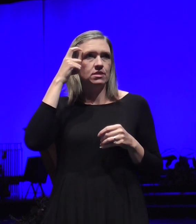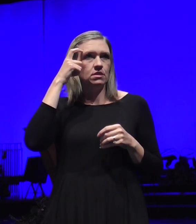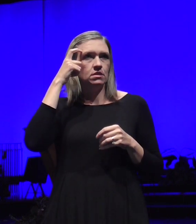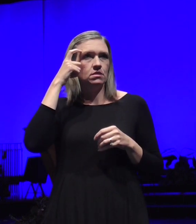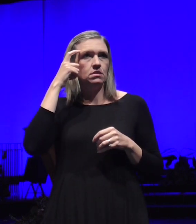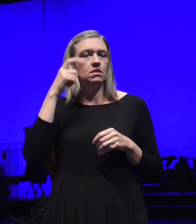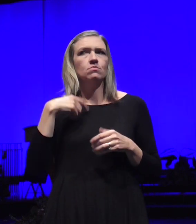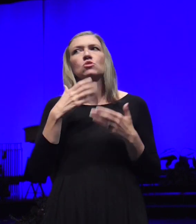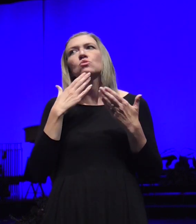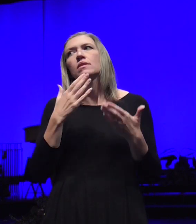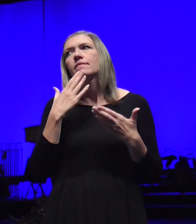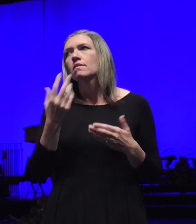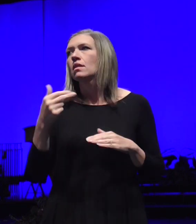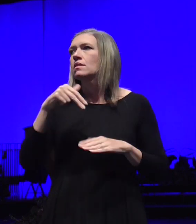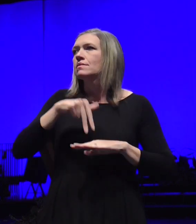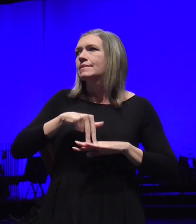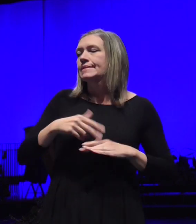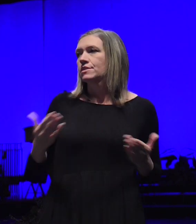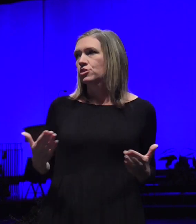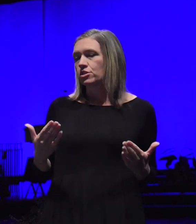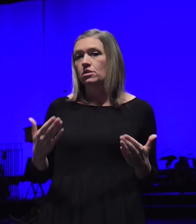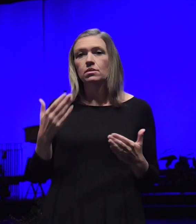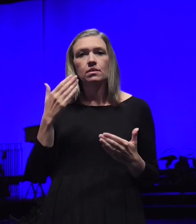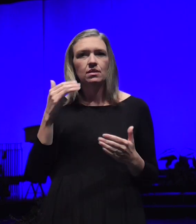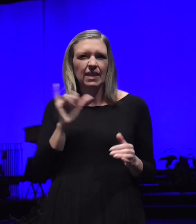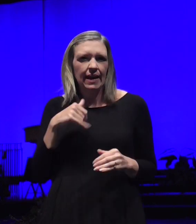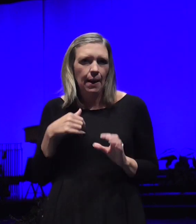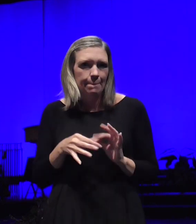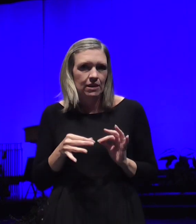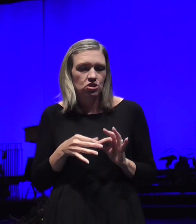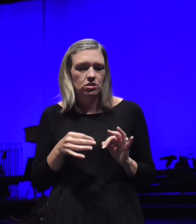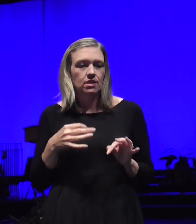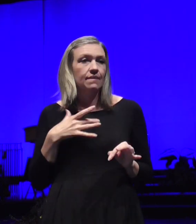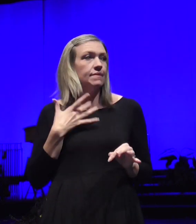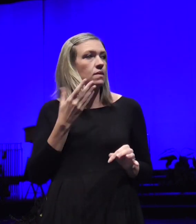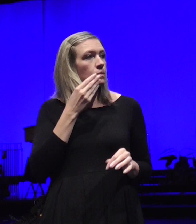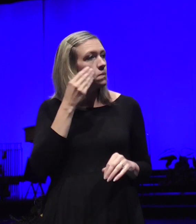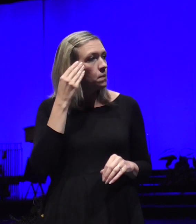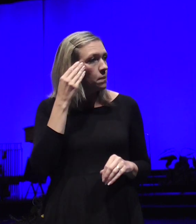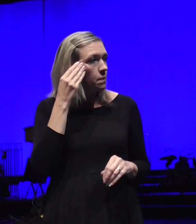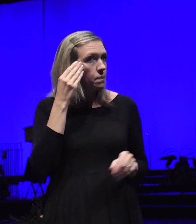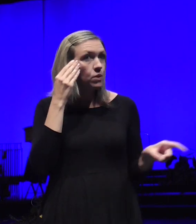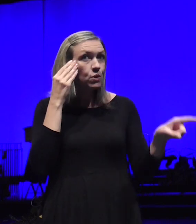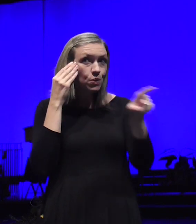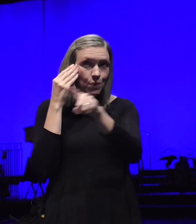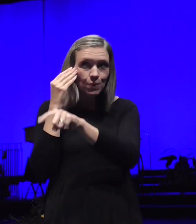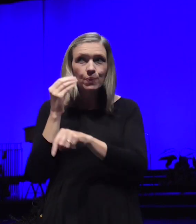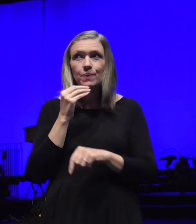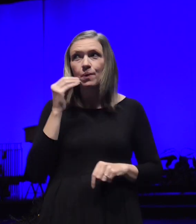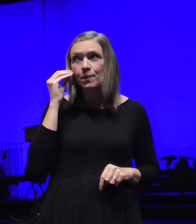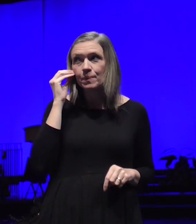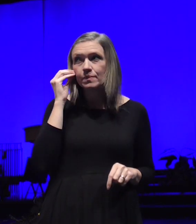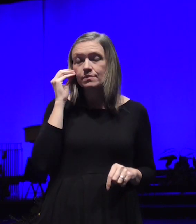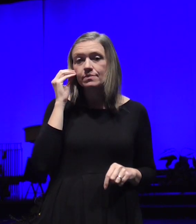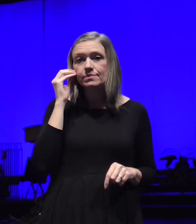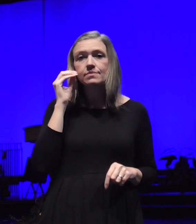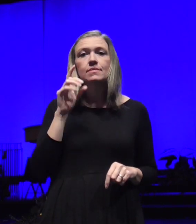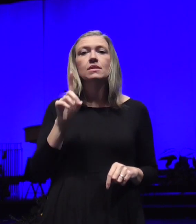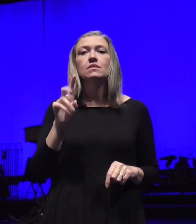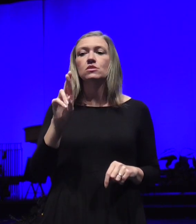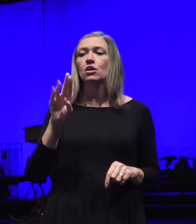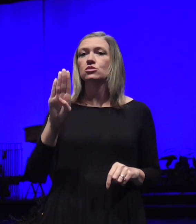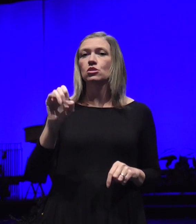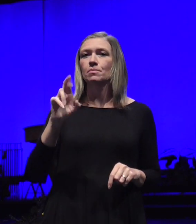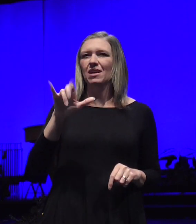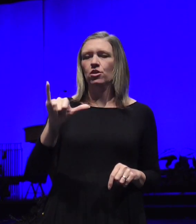So grateful to stand here today because, as I mentioned, I'm home, and so are you. Dr. Barry has referred to